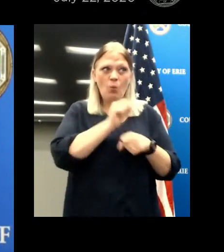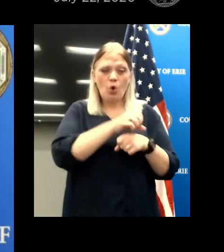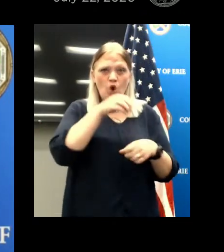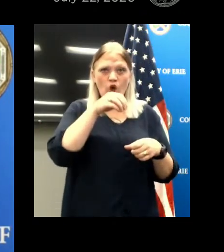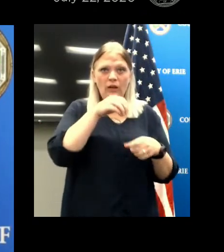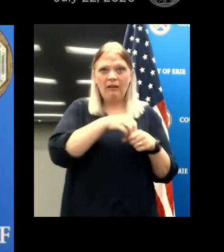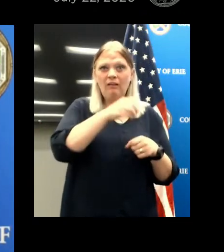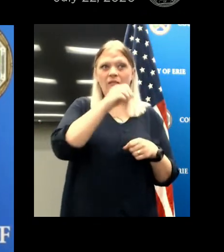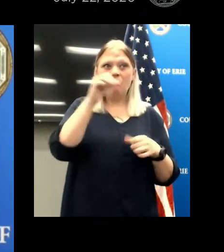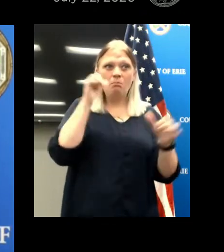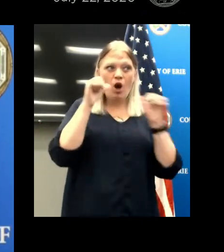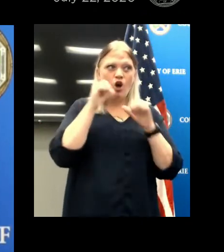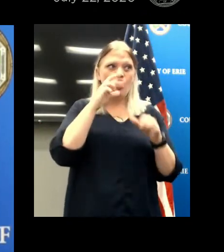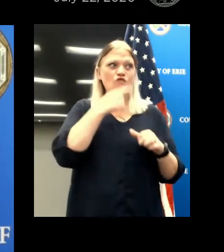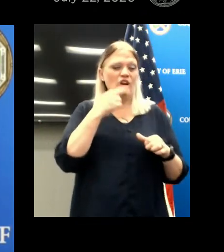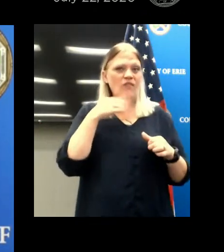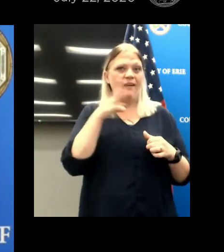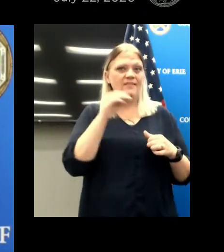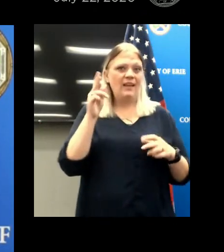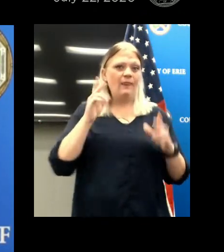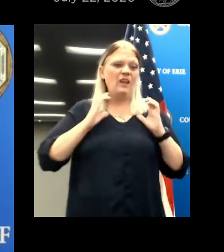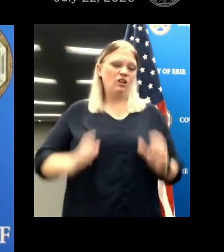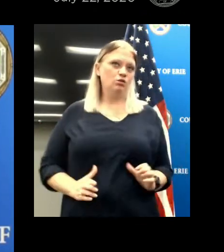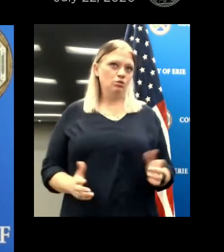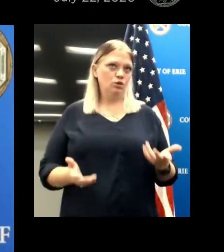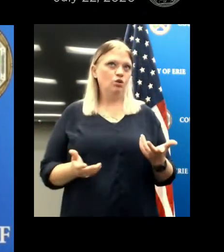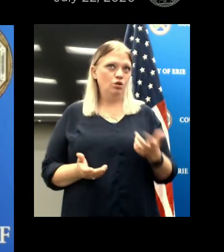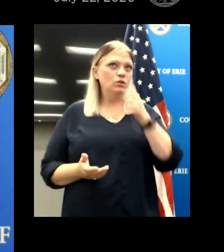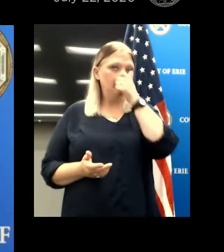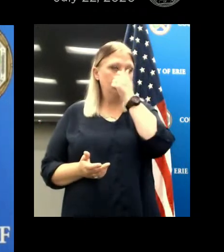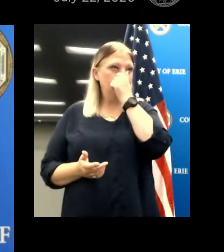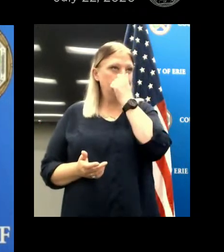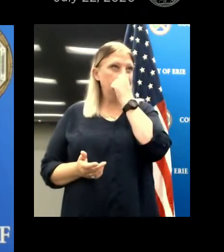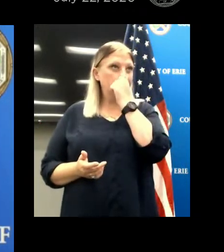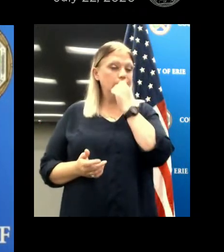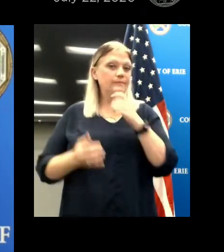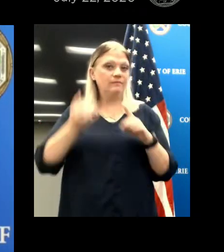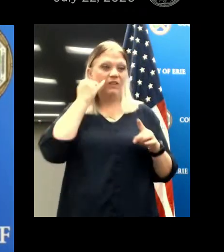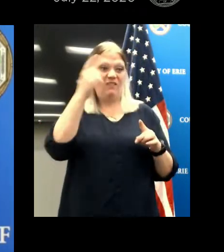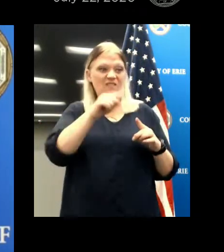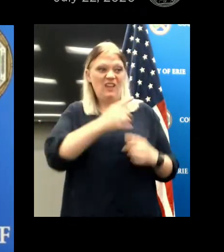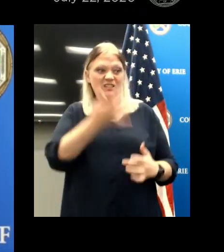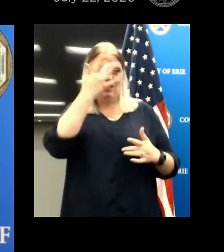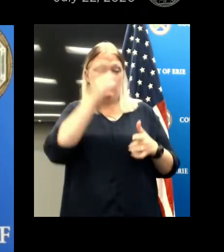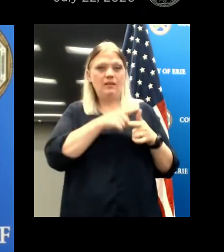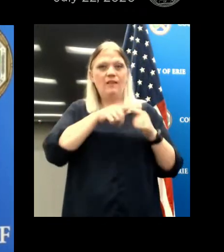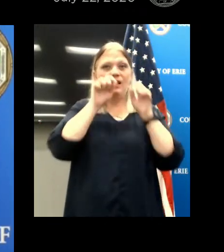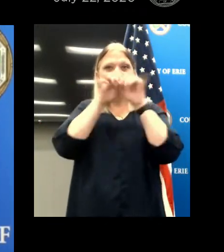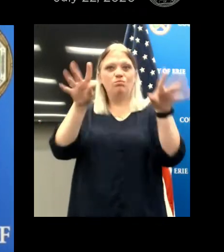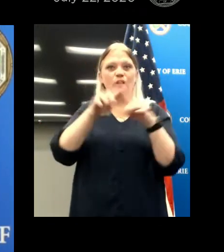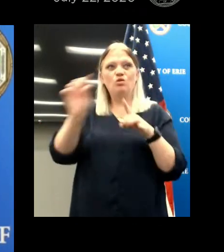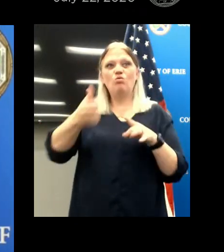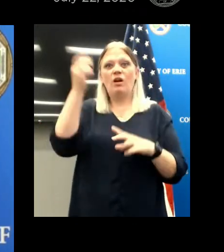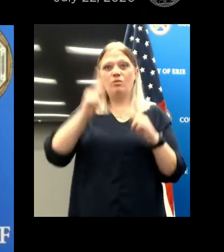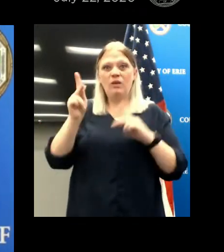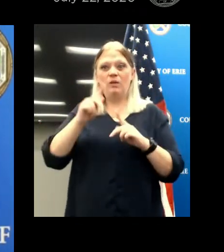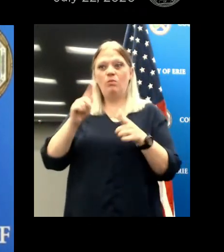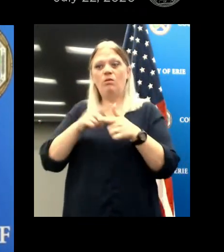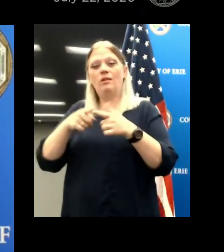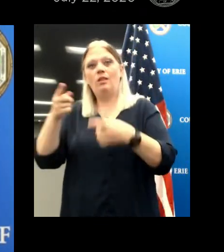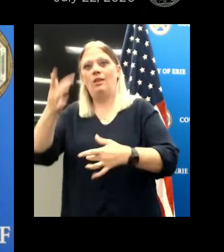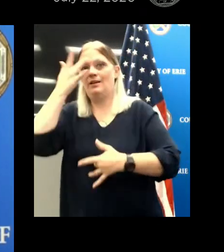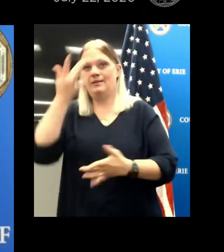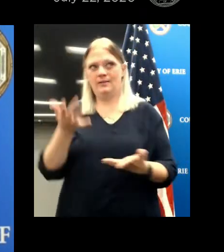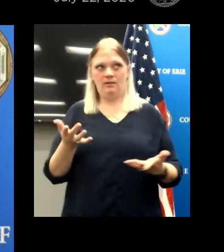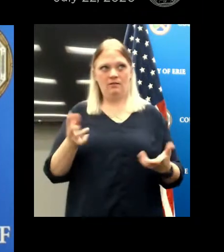and restaurants, as well as the customers. And because if they get sick, they can transmit it to other people who can then get sick themselves.